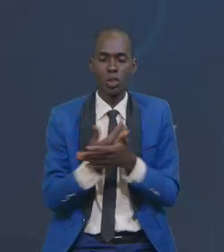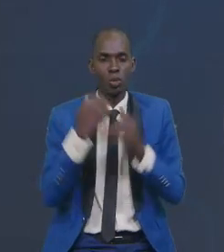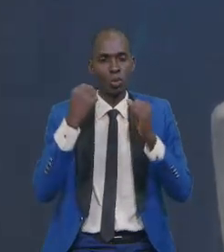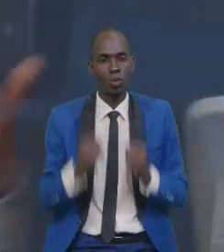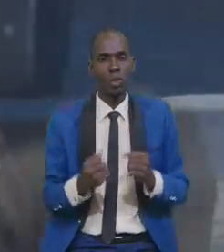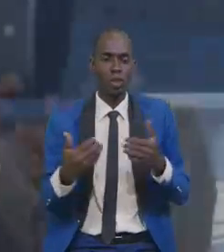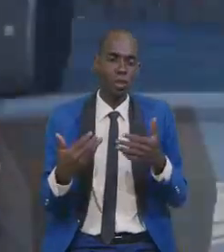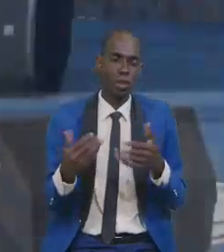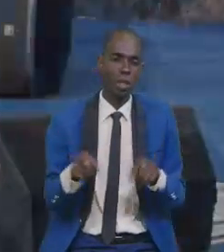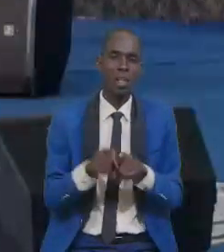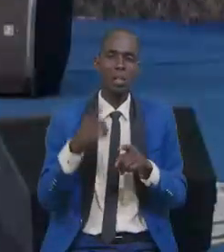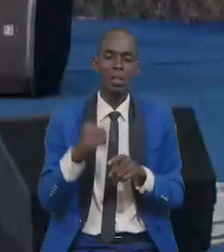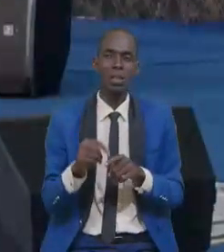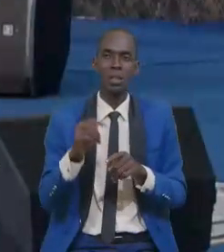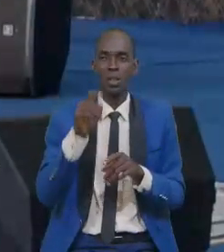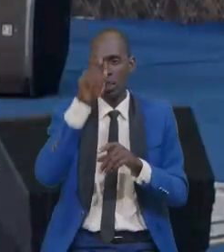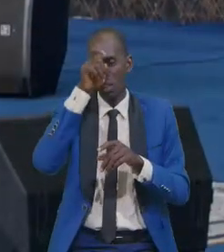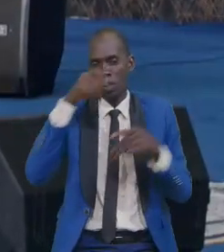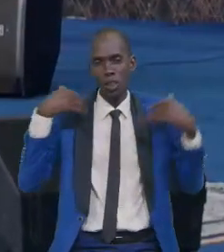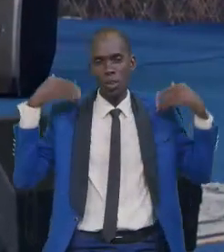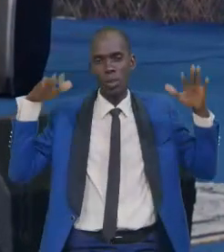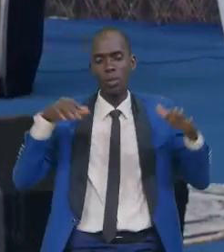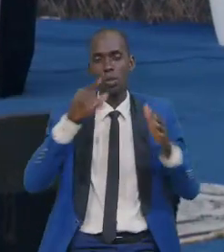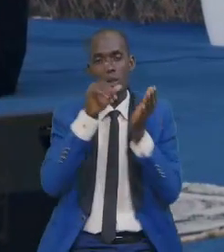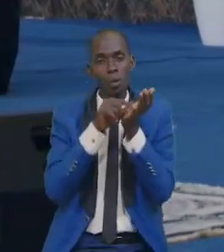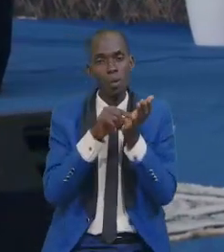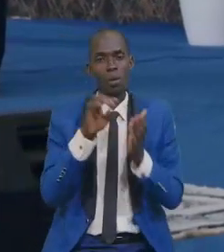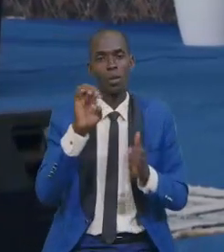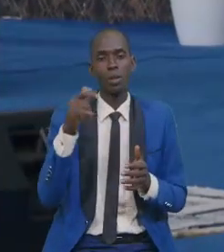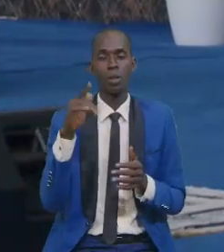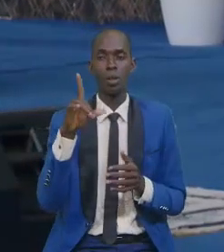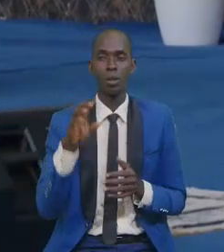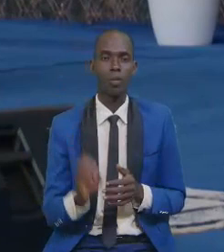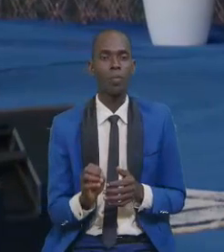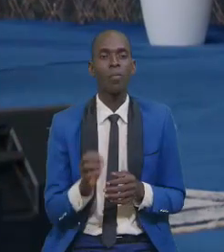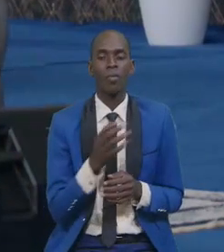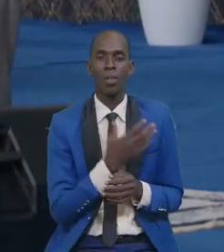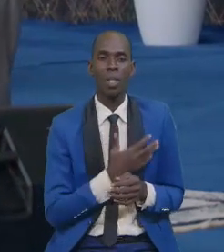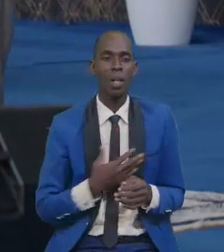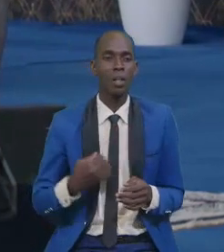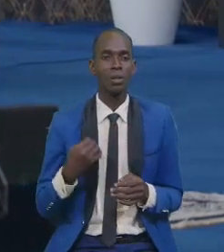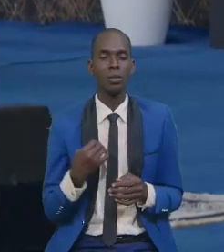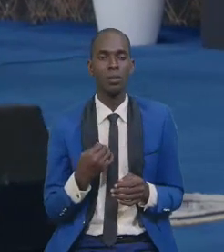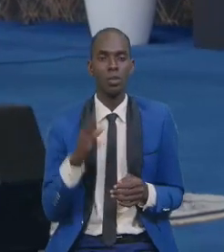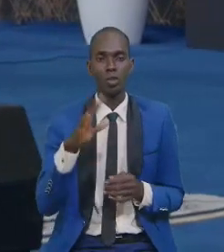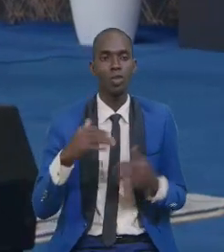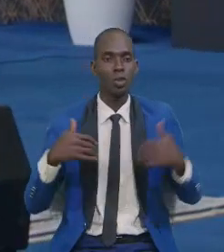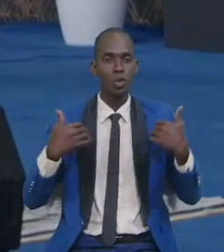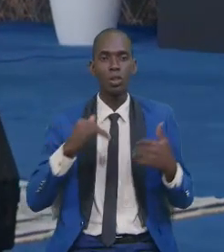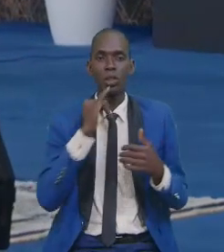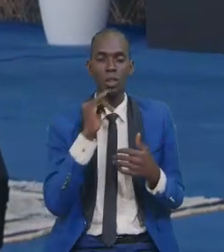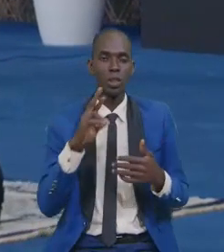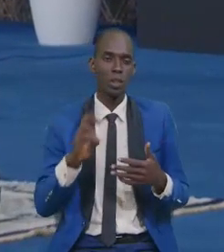vigor, and the renewed power comes on, and the youth is renewed like the